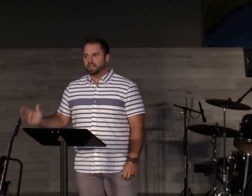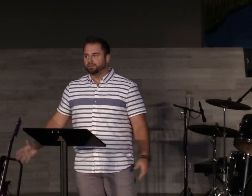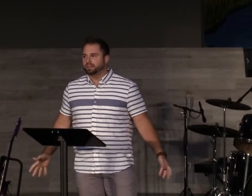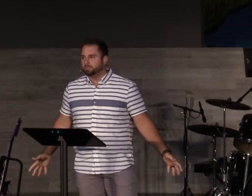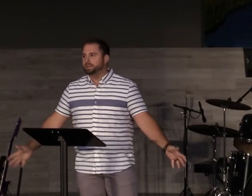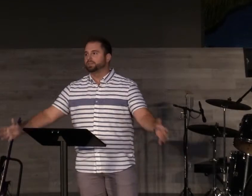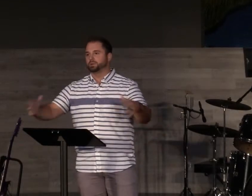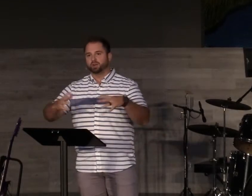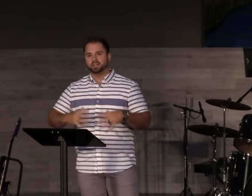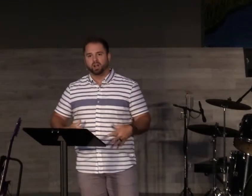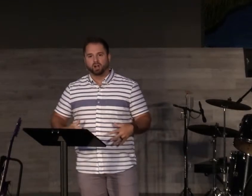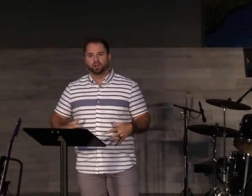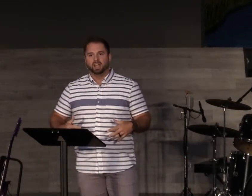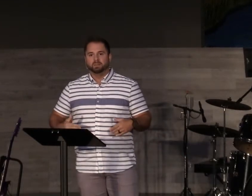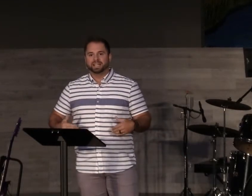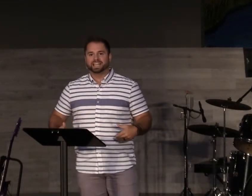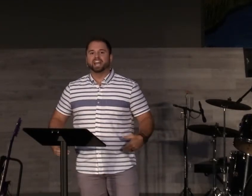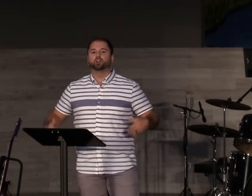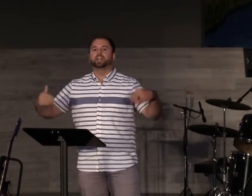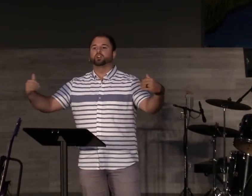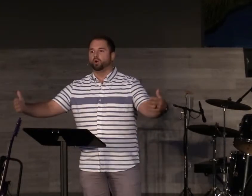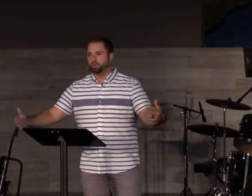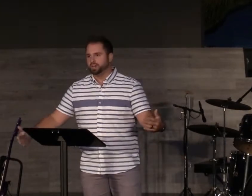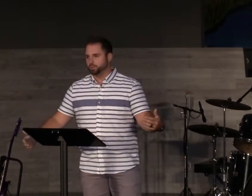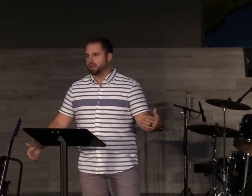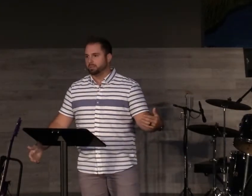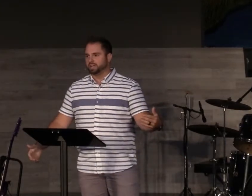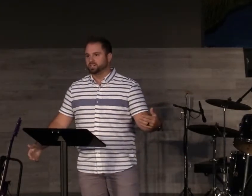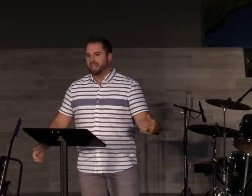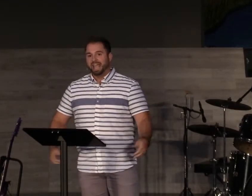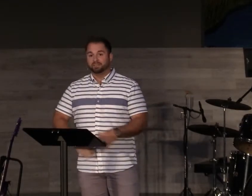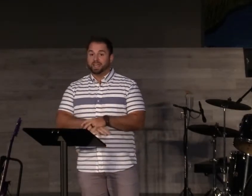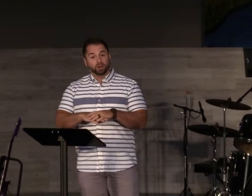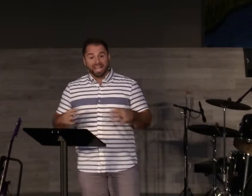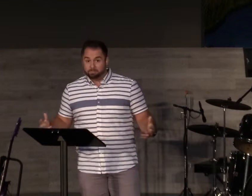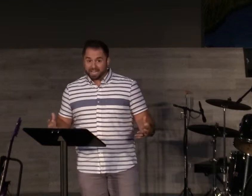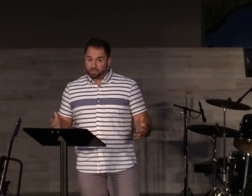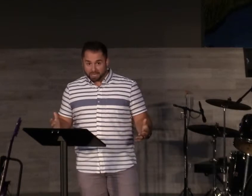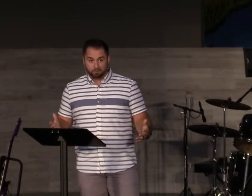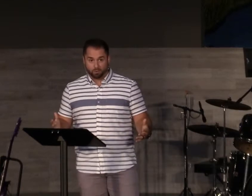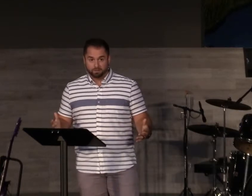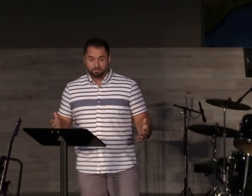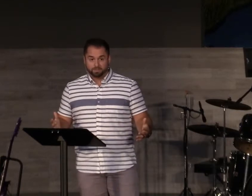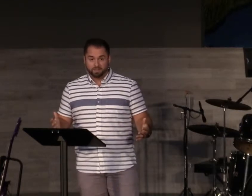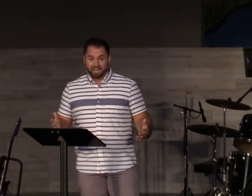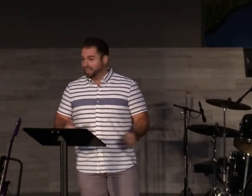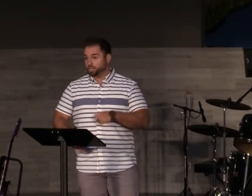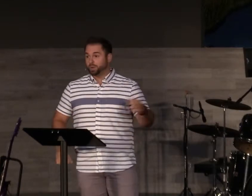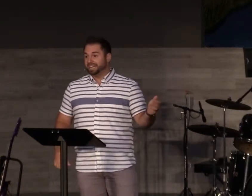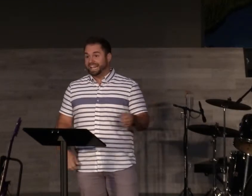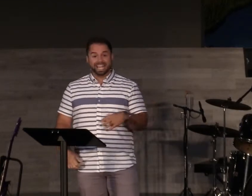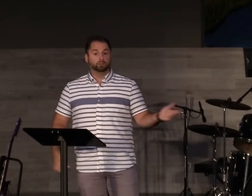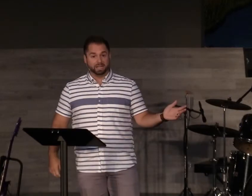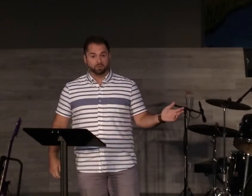the suffering of the people they were trying to conquer because they had a greater goal they wanted to accomplish. And if they were impatient people, and if they